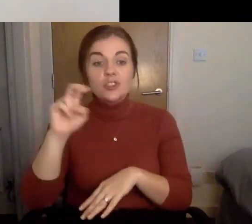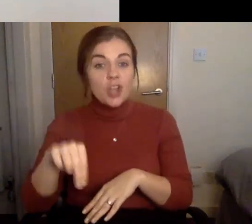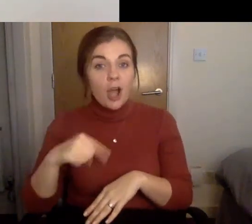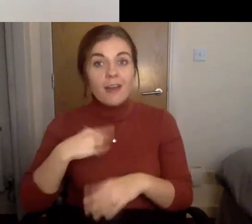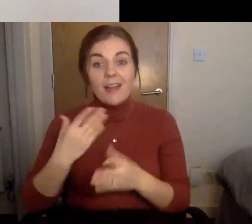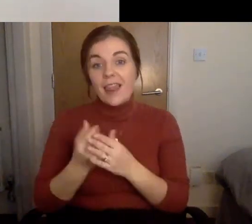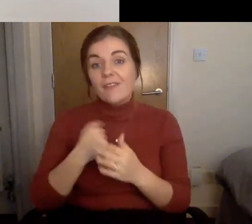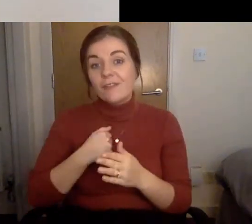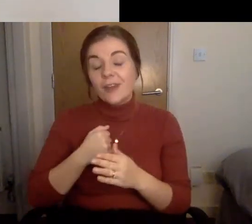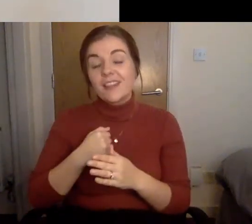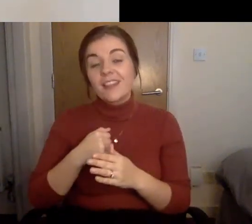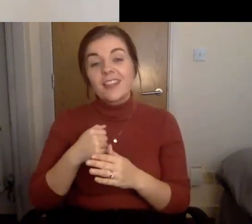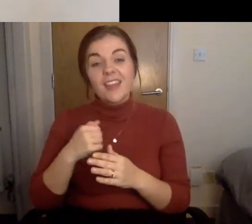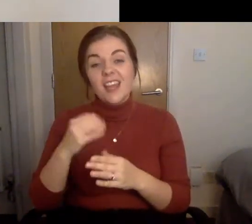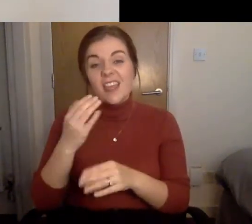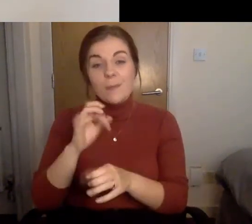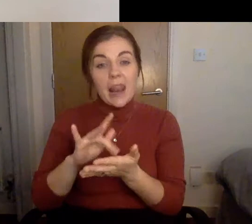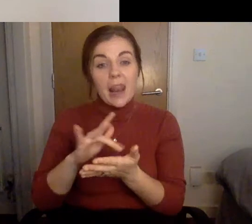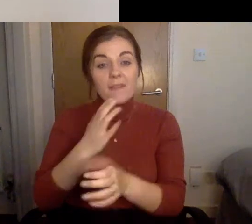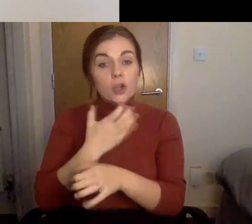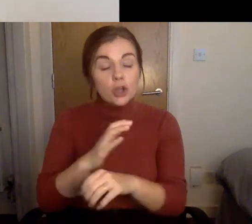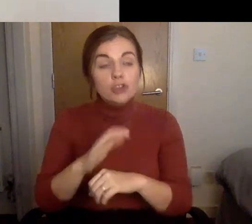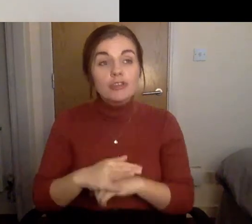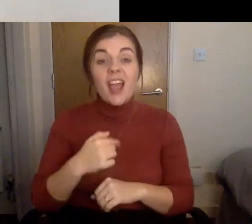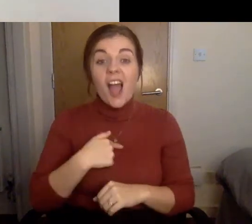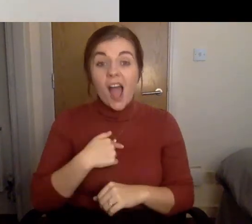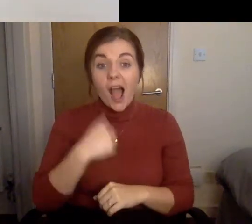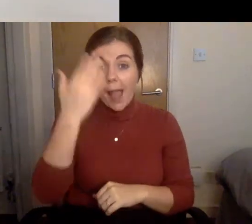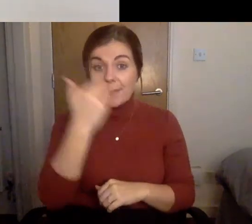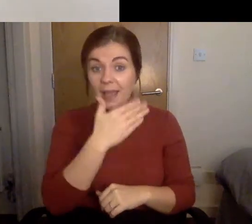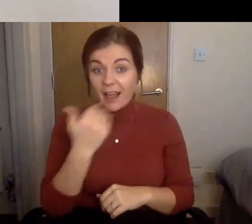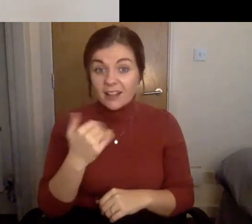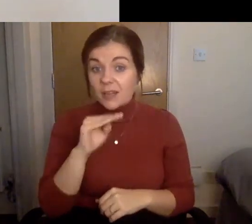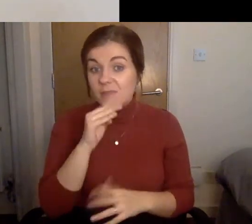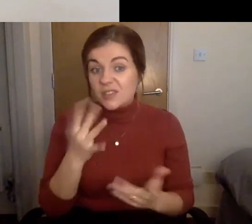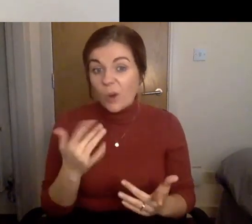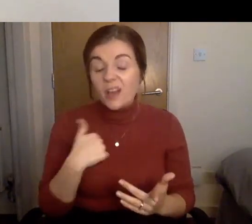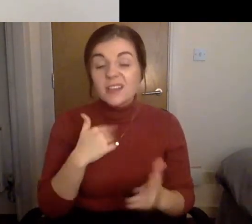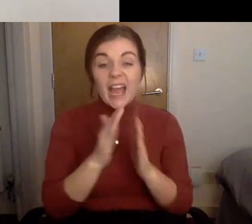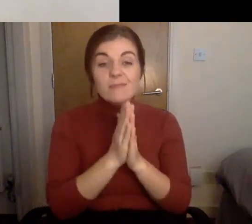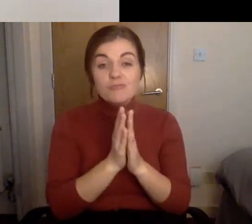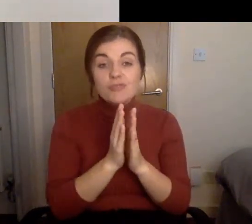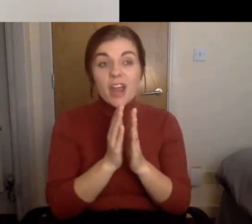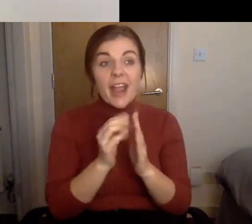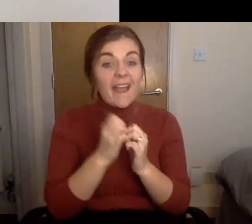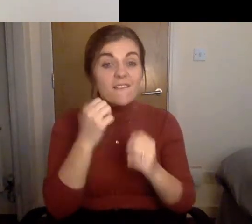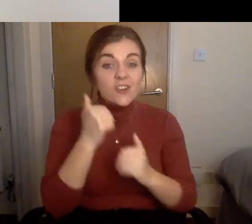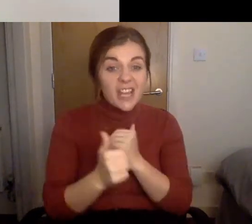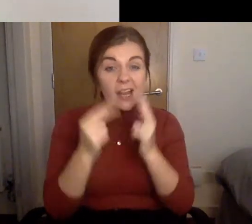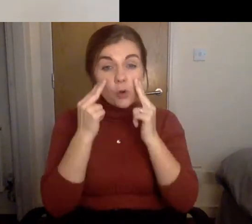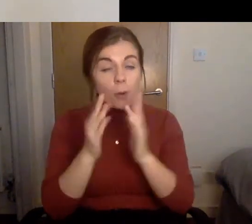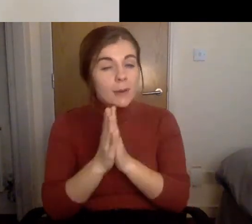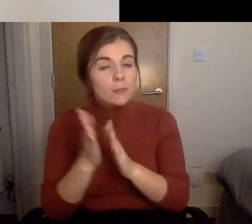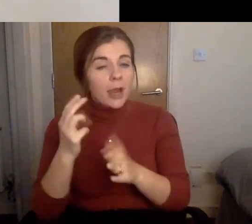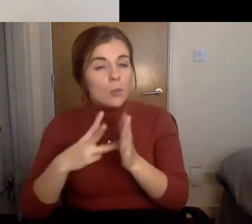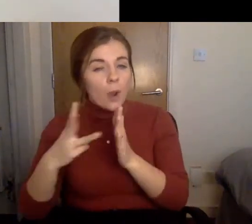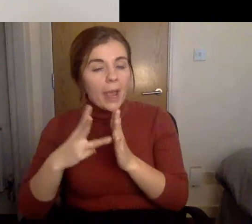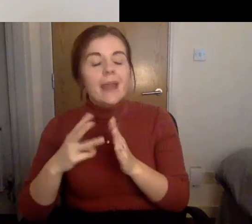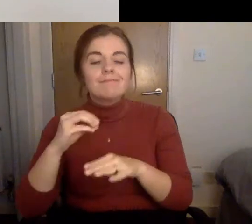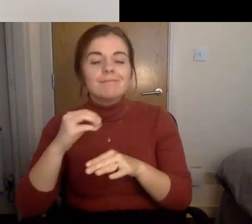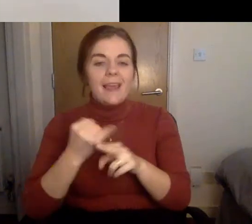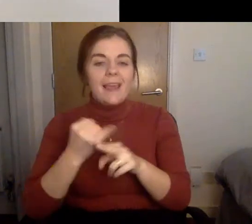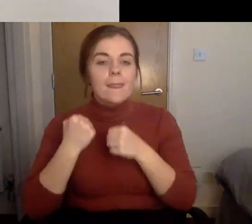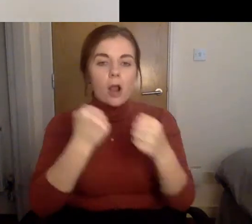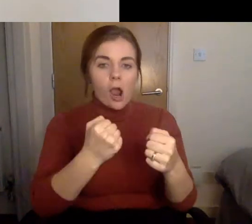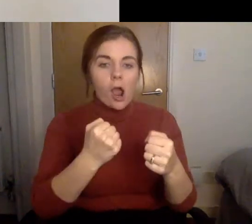I'm Catholic. So that means that I pray every day. I usually pray in the car on the way to school. I go to mass